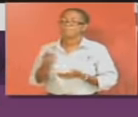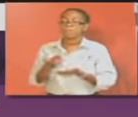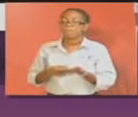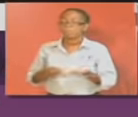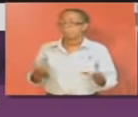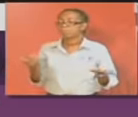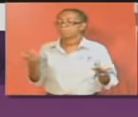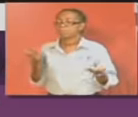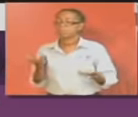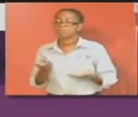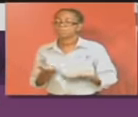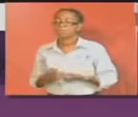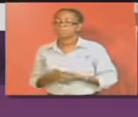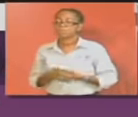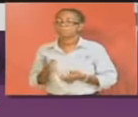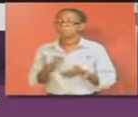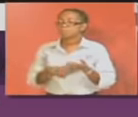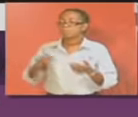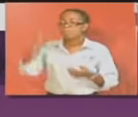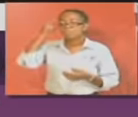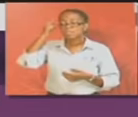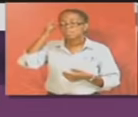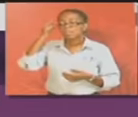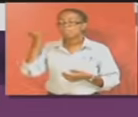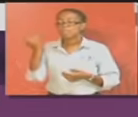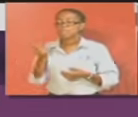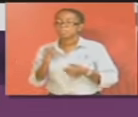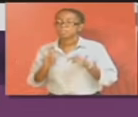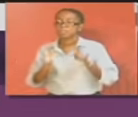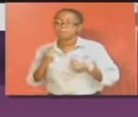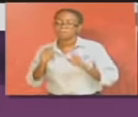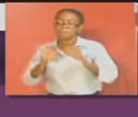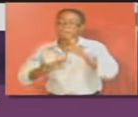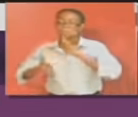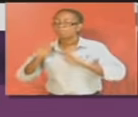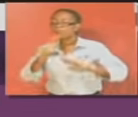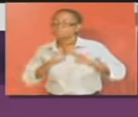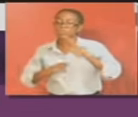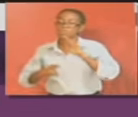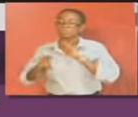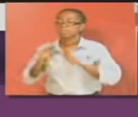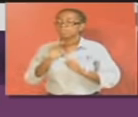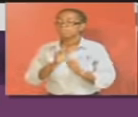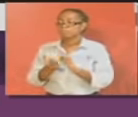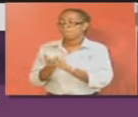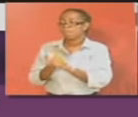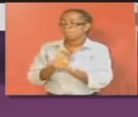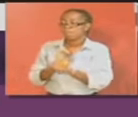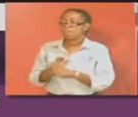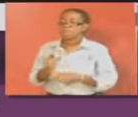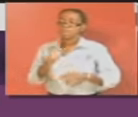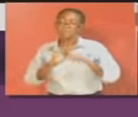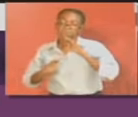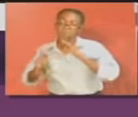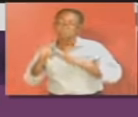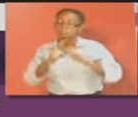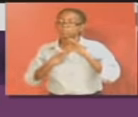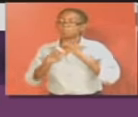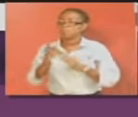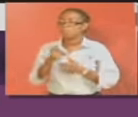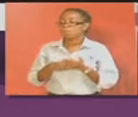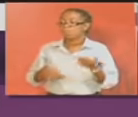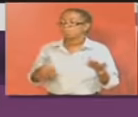pandemic fatigue to not have a definite end or milestone towards an